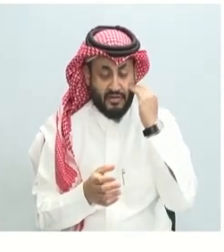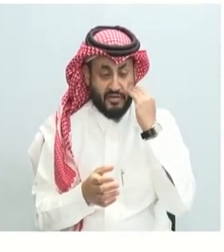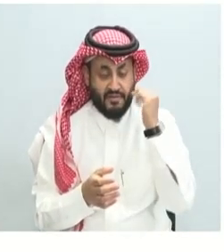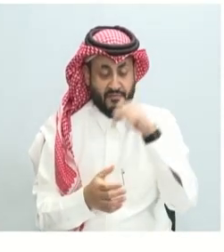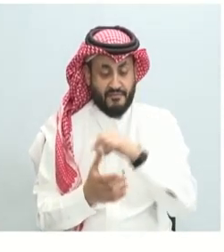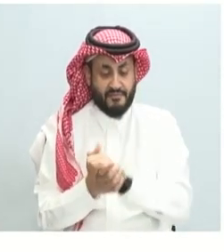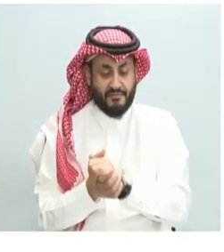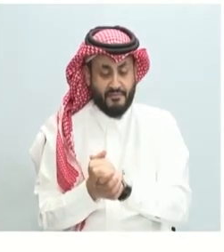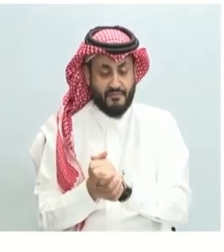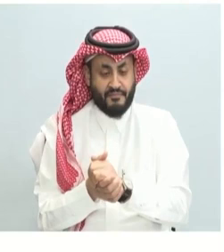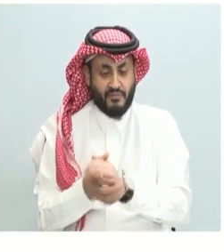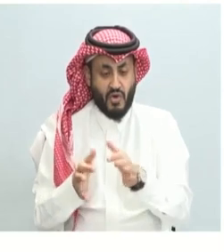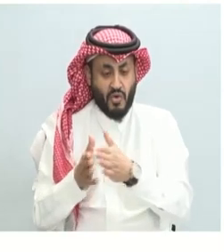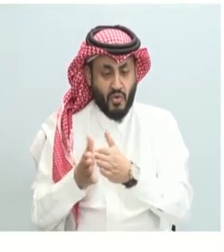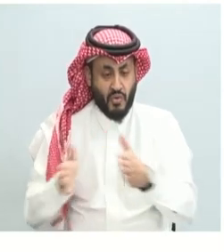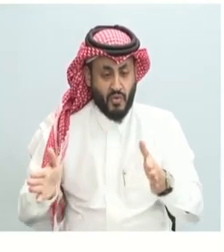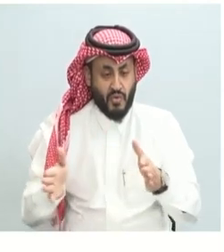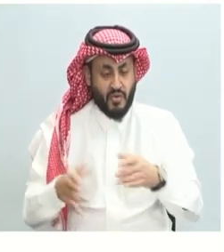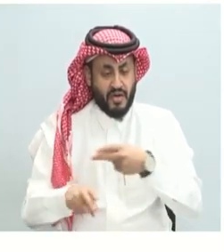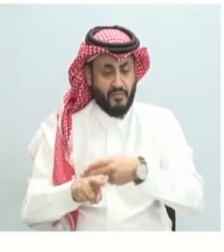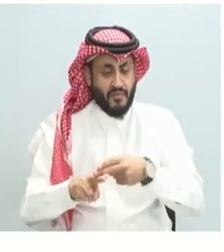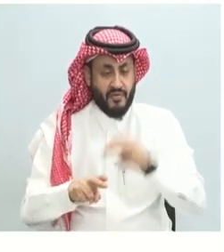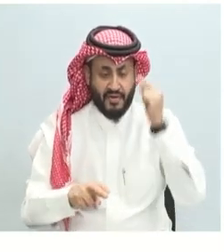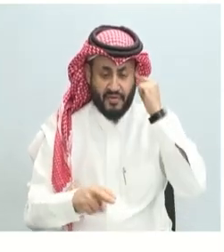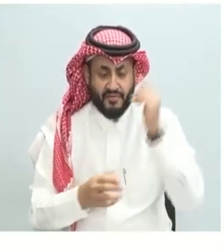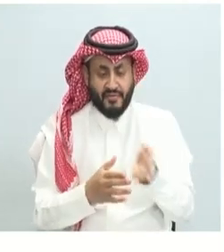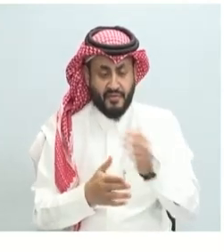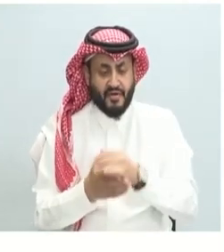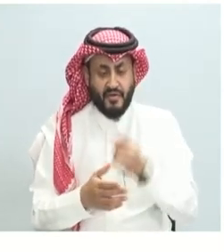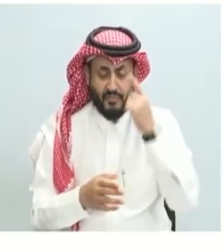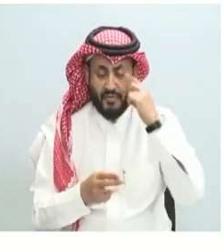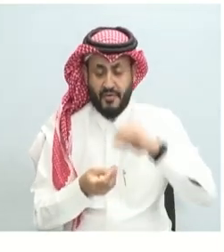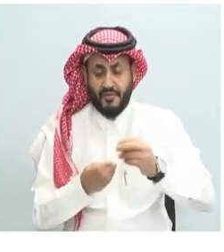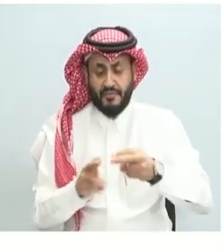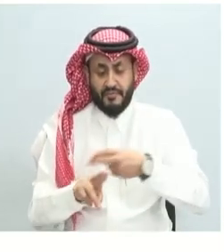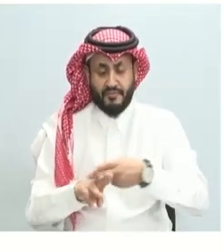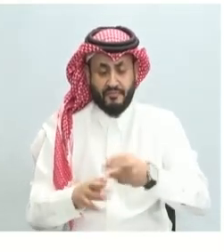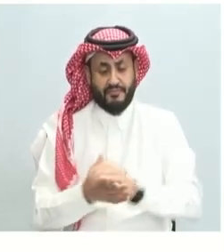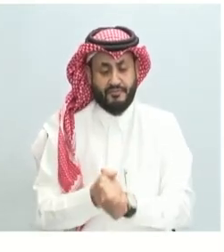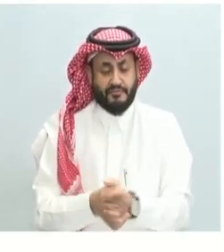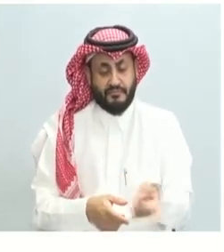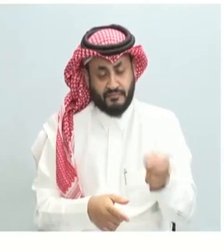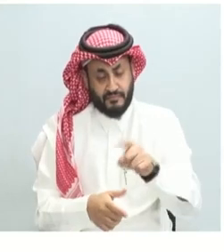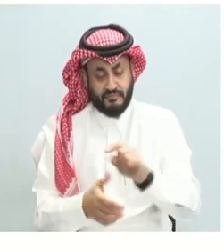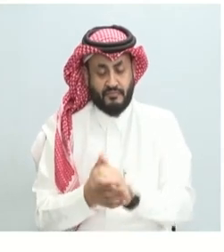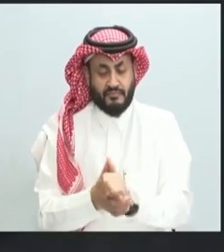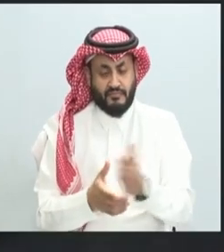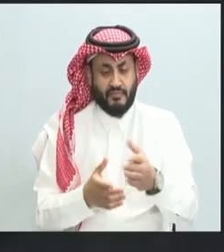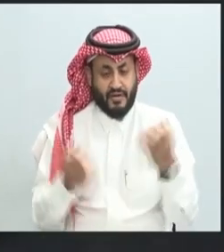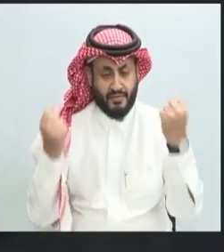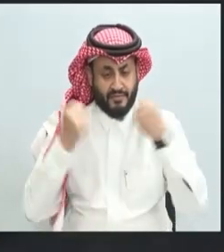has long brown hair and brown eyes. Not only this, she